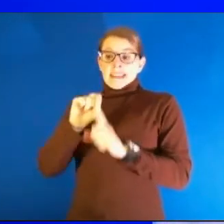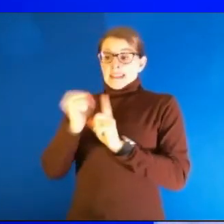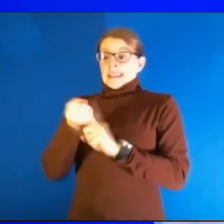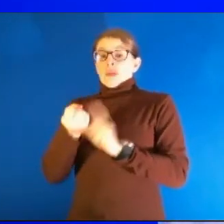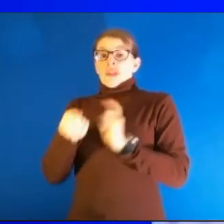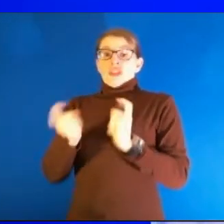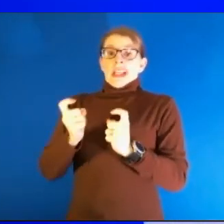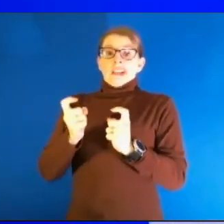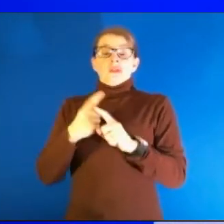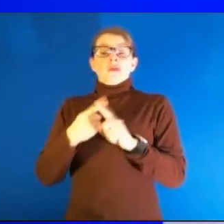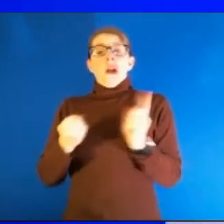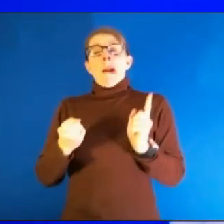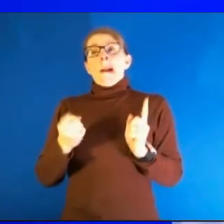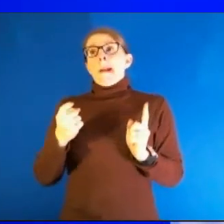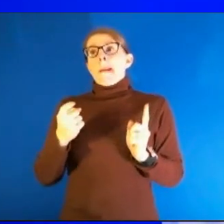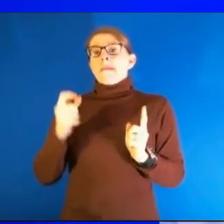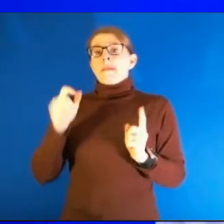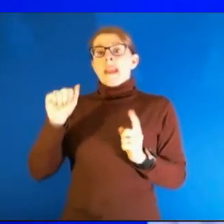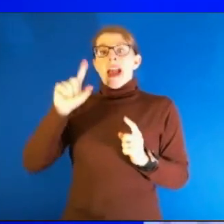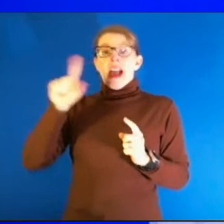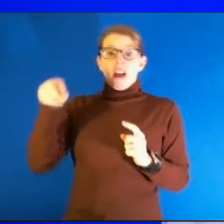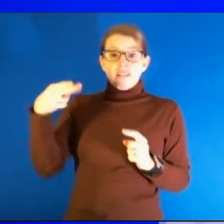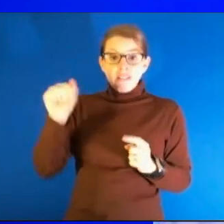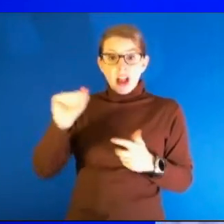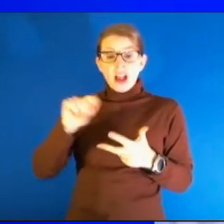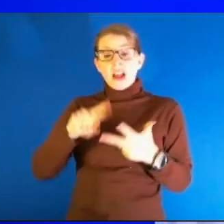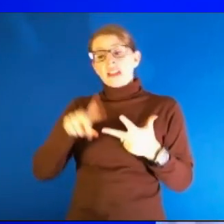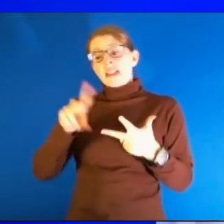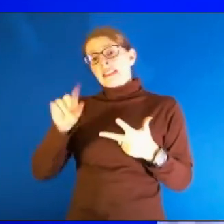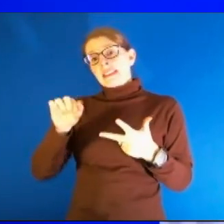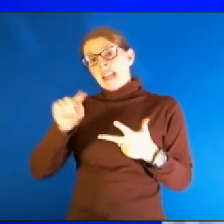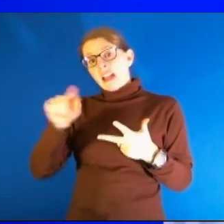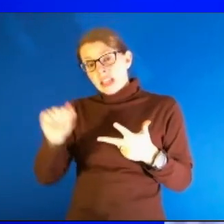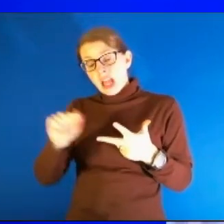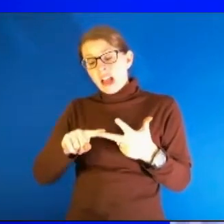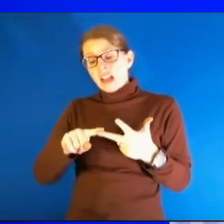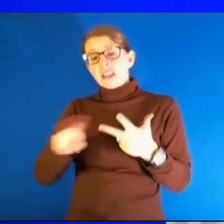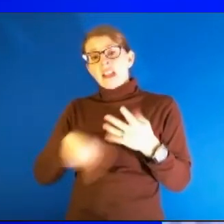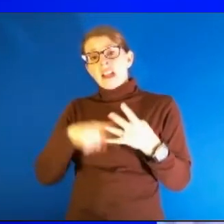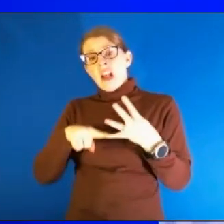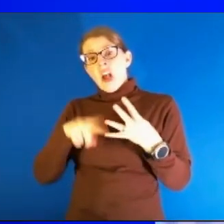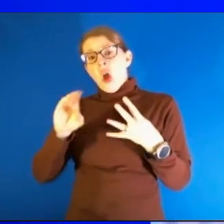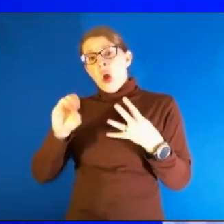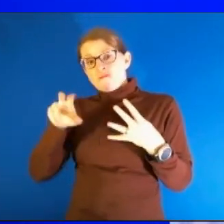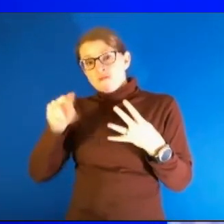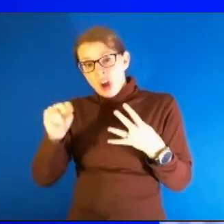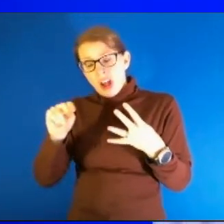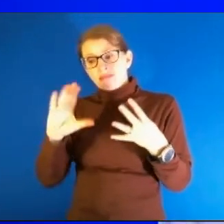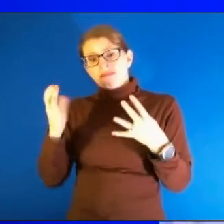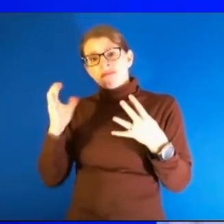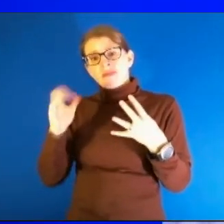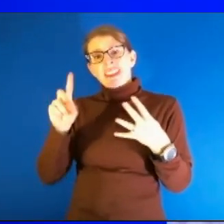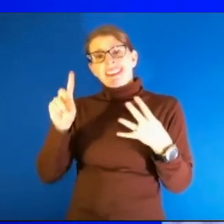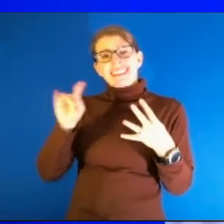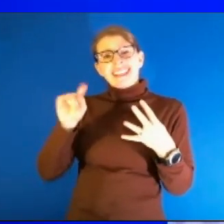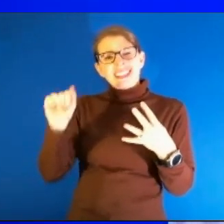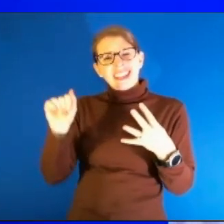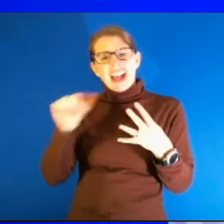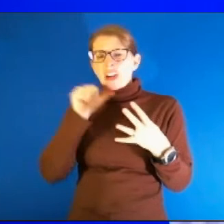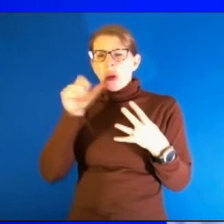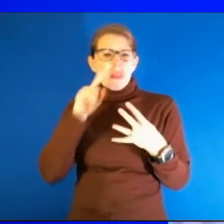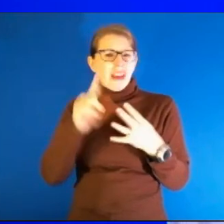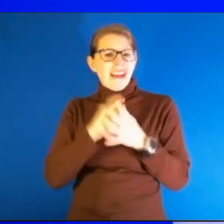from Alpha to Delta, but we know that Omicron is really being compared to Delta. I don't believe there's much difference